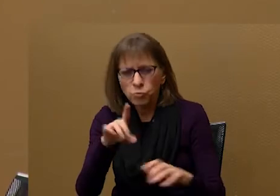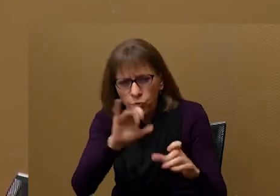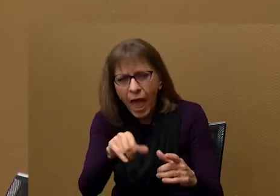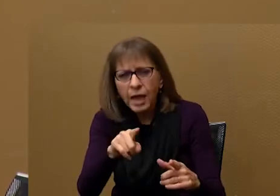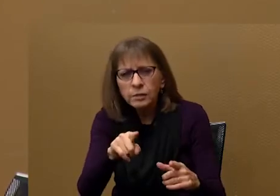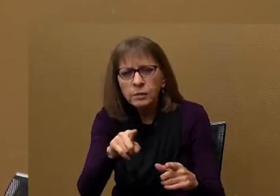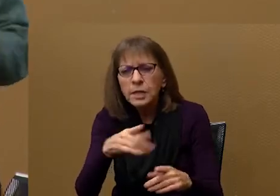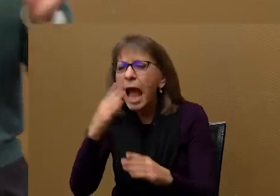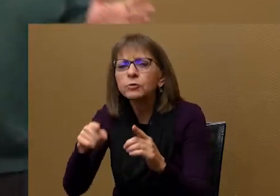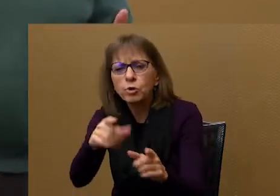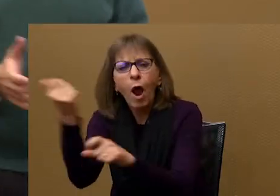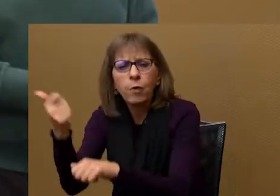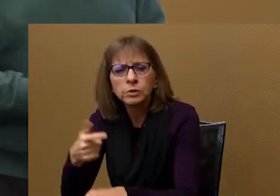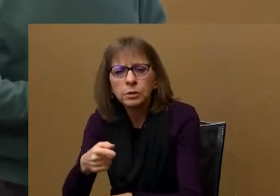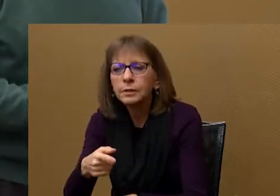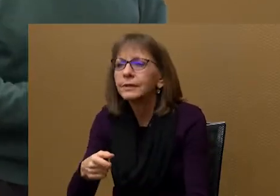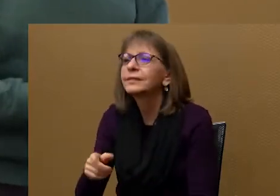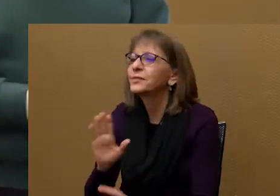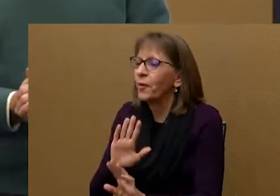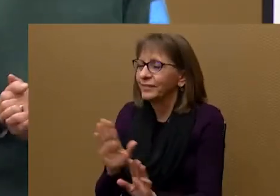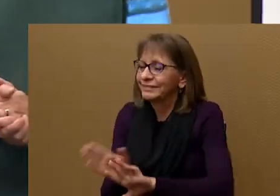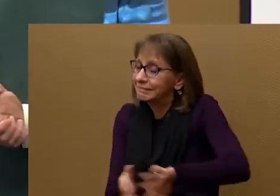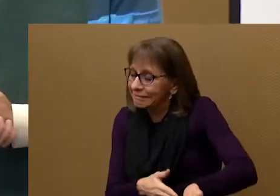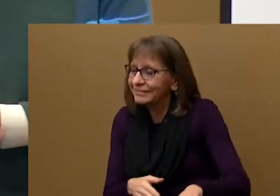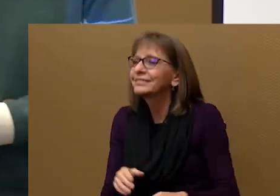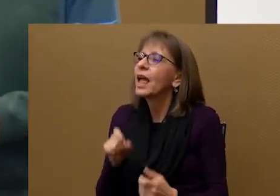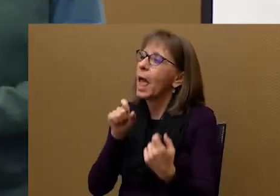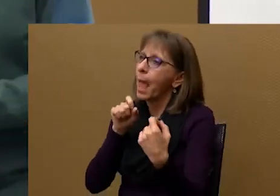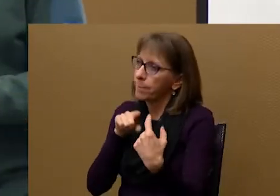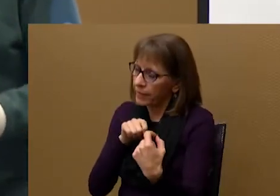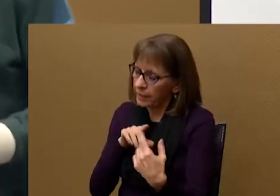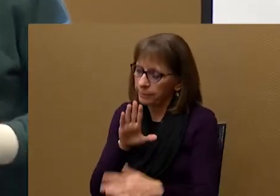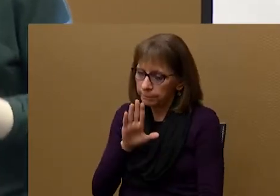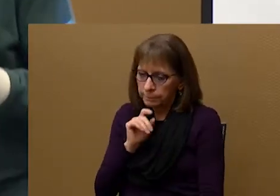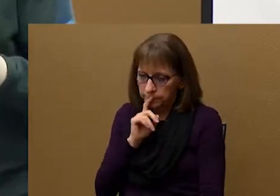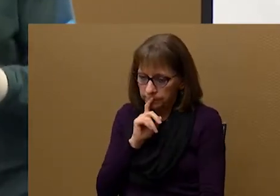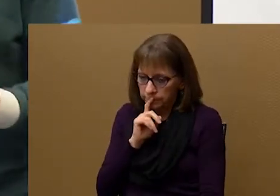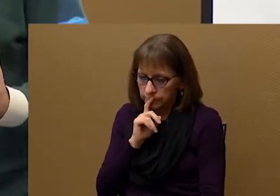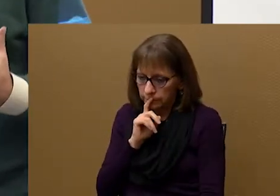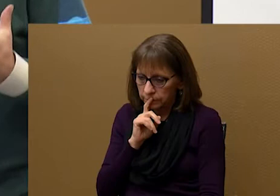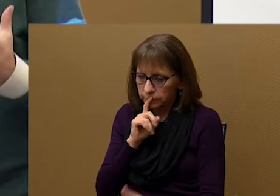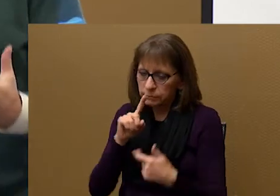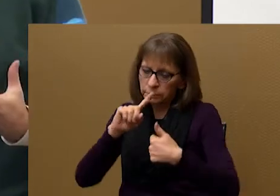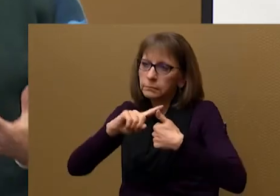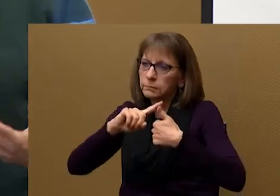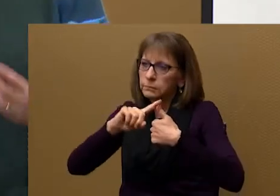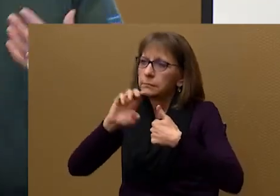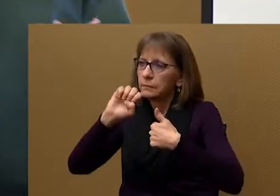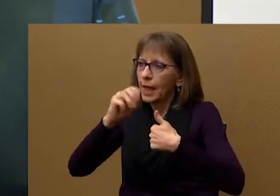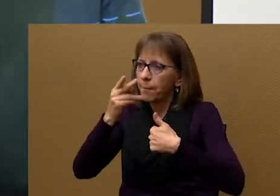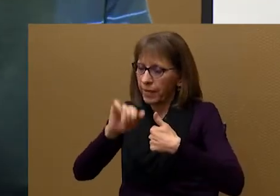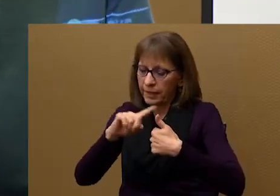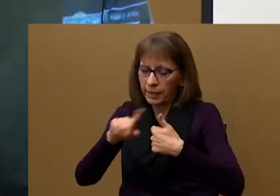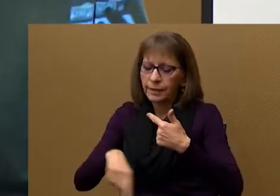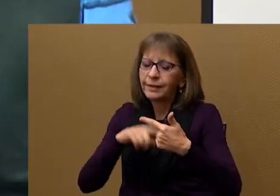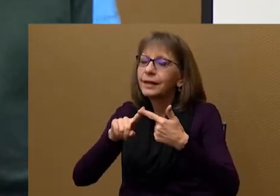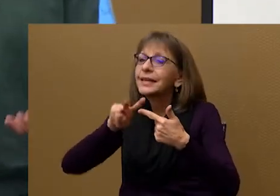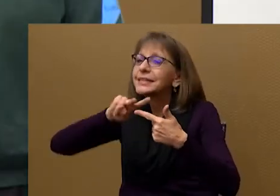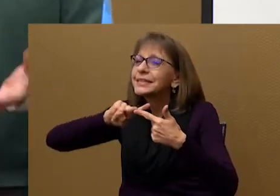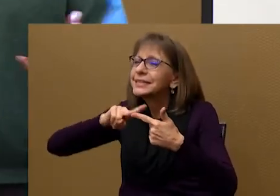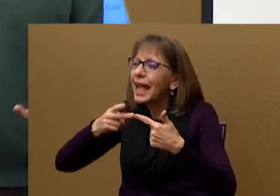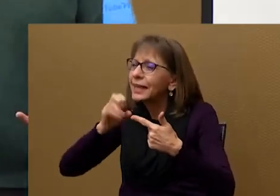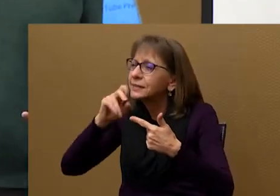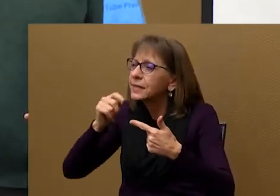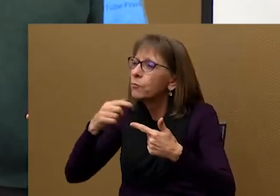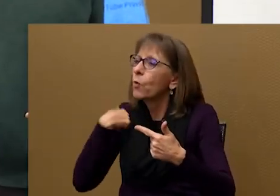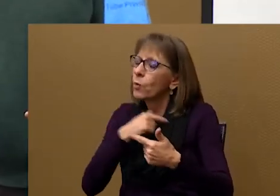punishment. Okay, so we got empathy. Second step is this step of becoming meta, M-E-T-A, to the problem. What's